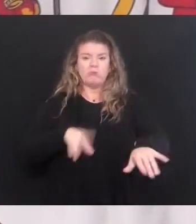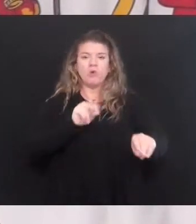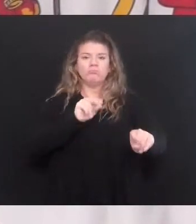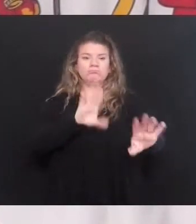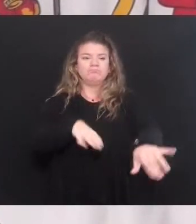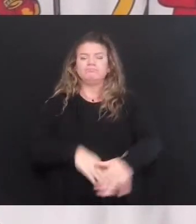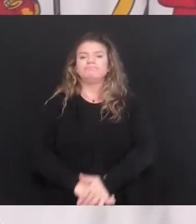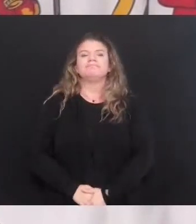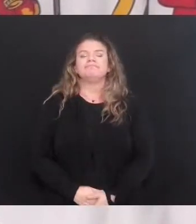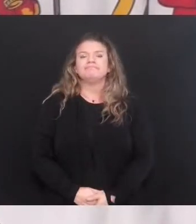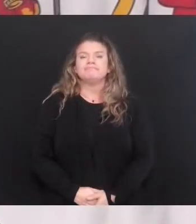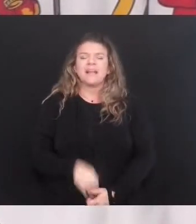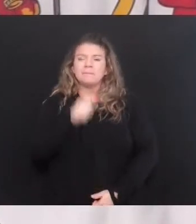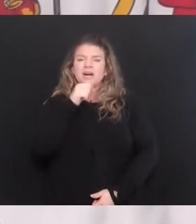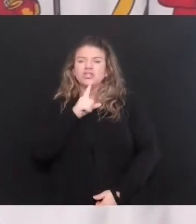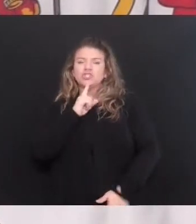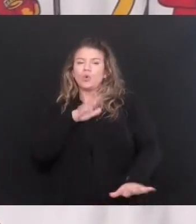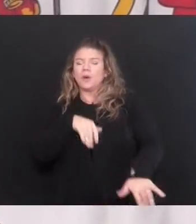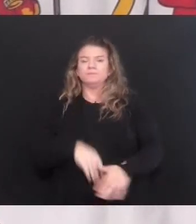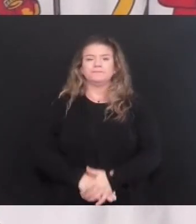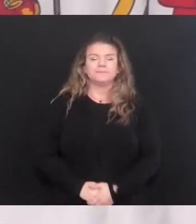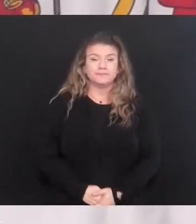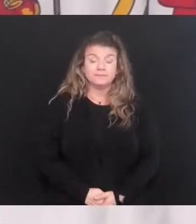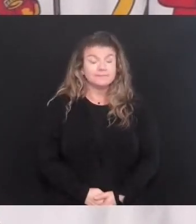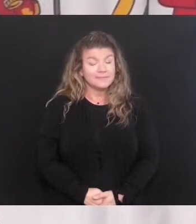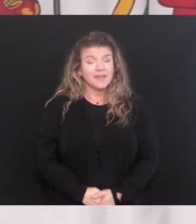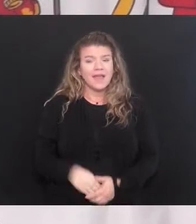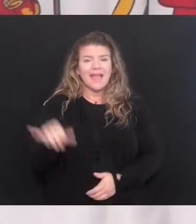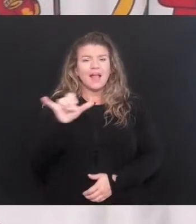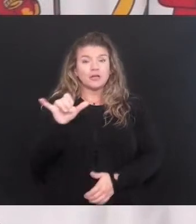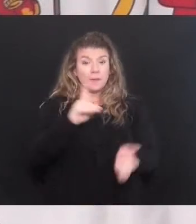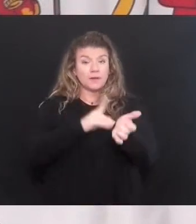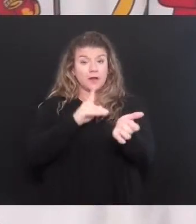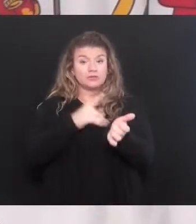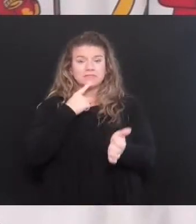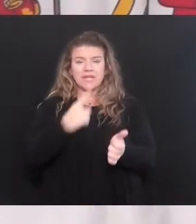no. He also said this over and over and over.